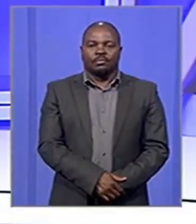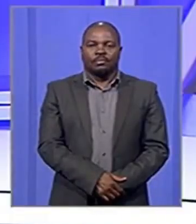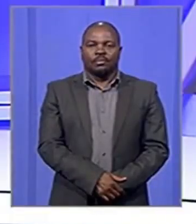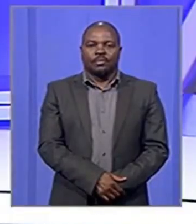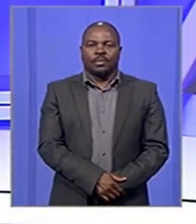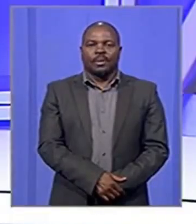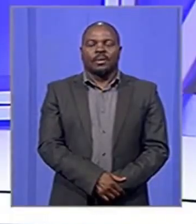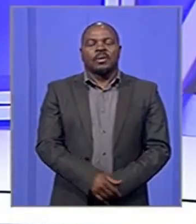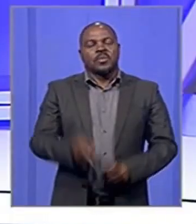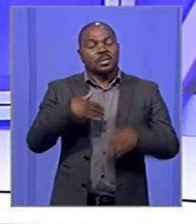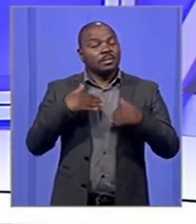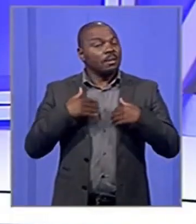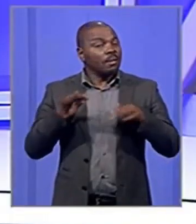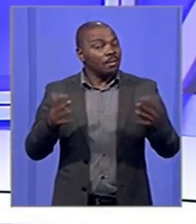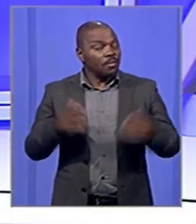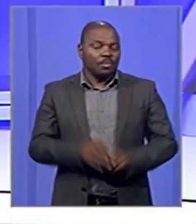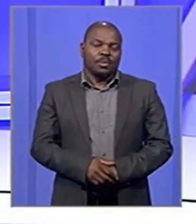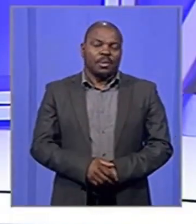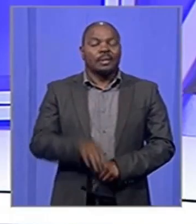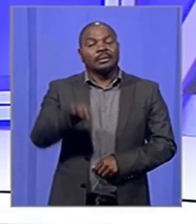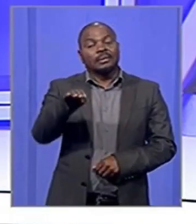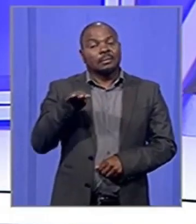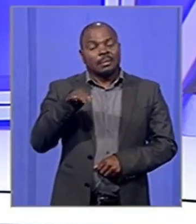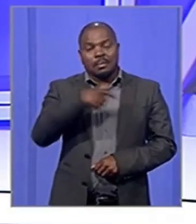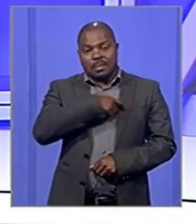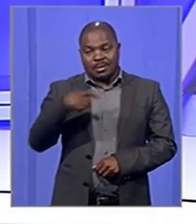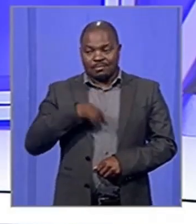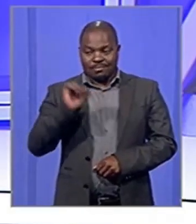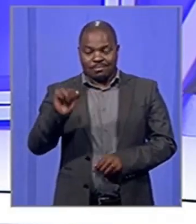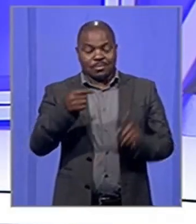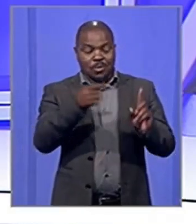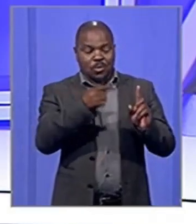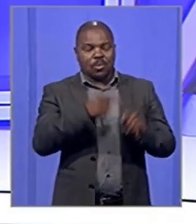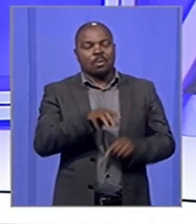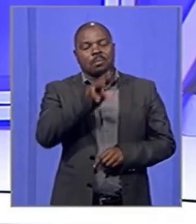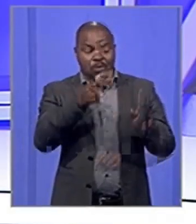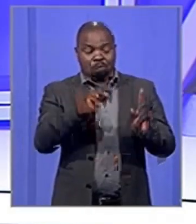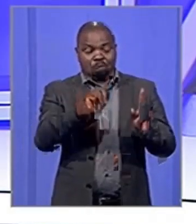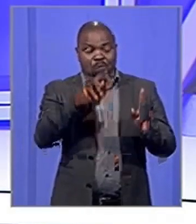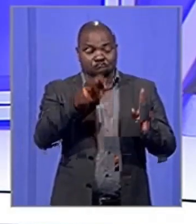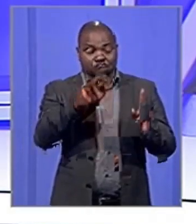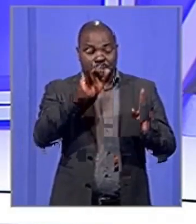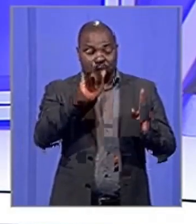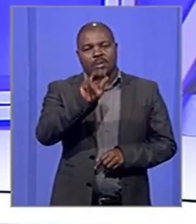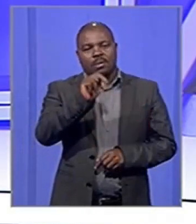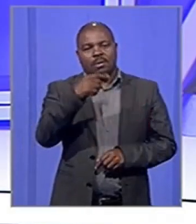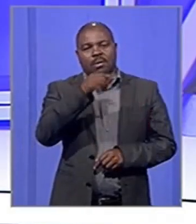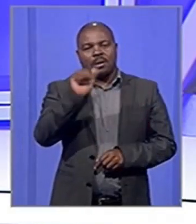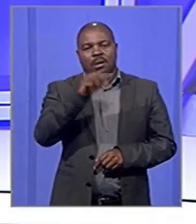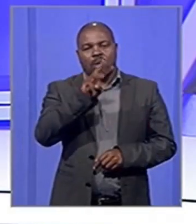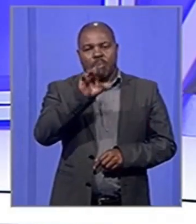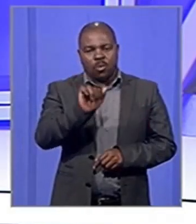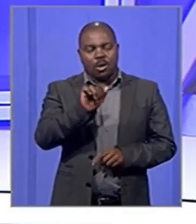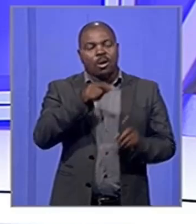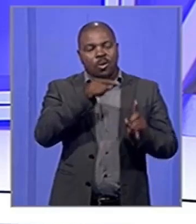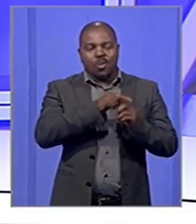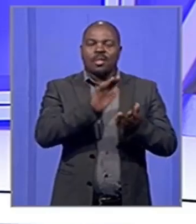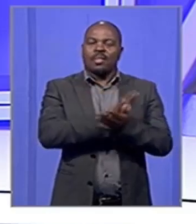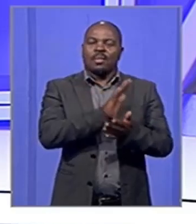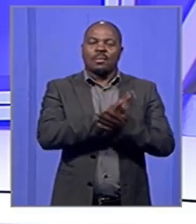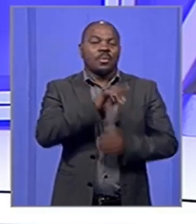Re wela kgabong ka tse re mopresidente wa Zimbabwe Emmerson Mnangagwa o rothabile haholo ka mora ho hlola dikgetho. Sena ke ka mora hore commission ya dikgetho